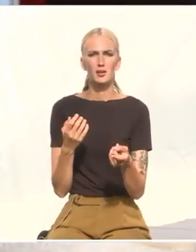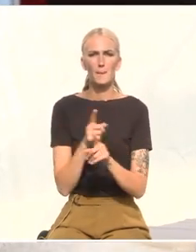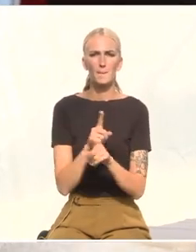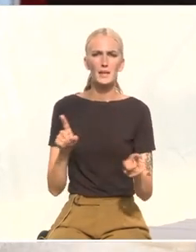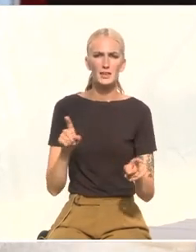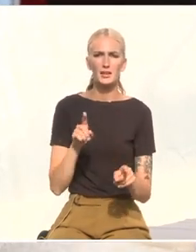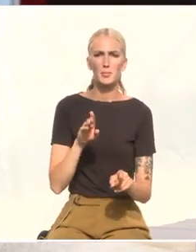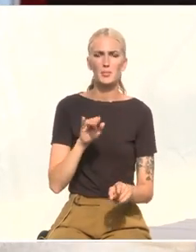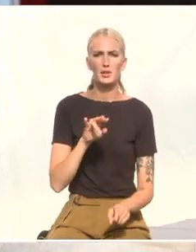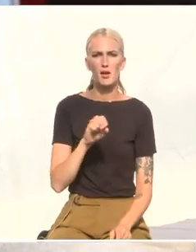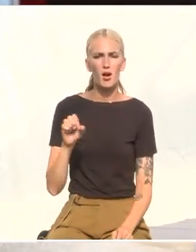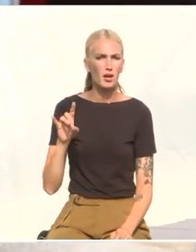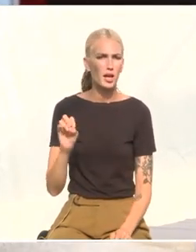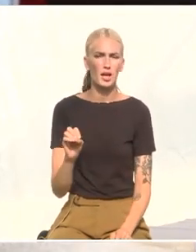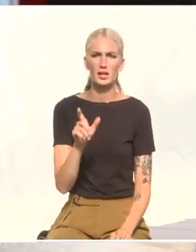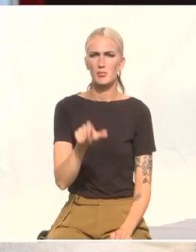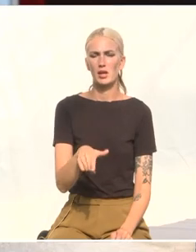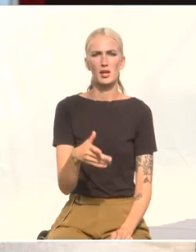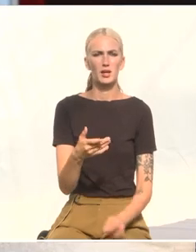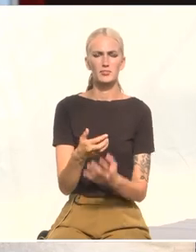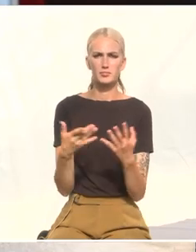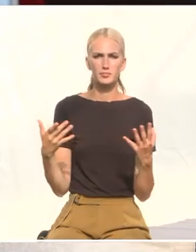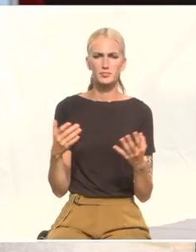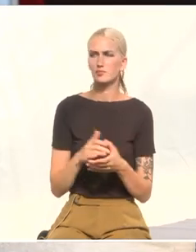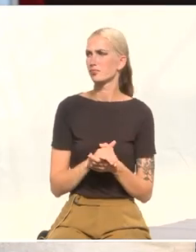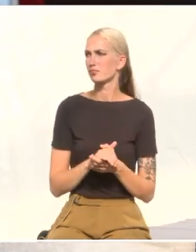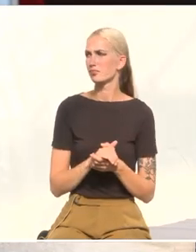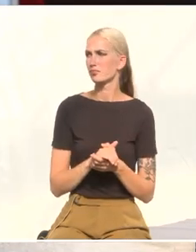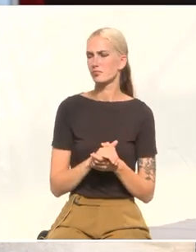that they don't need help after being